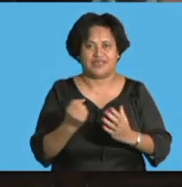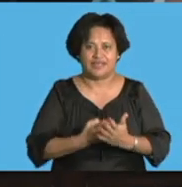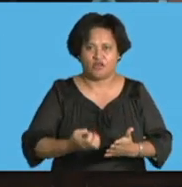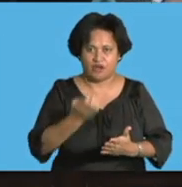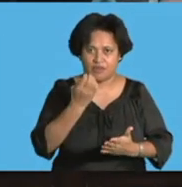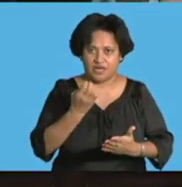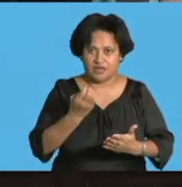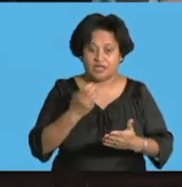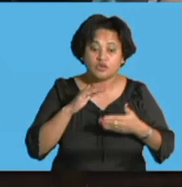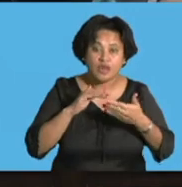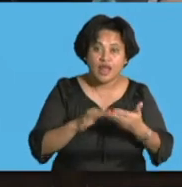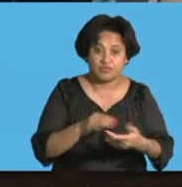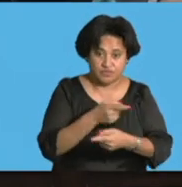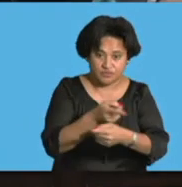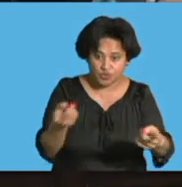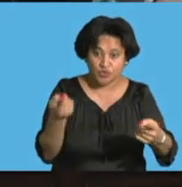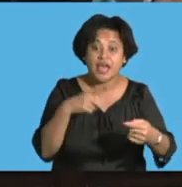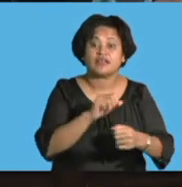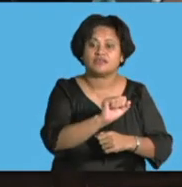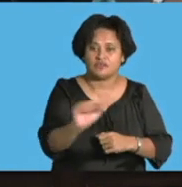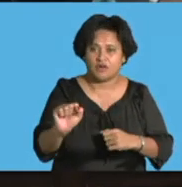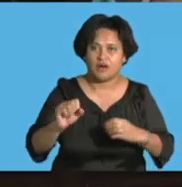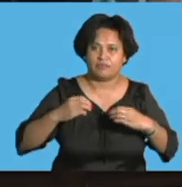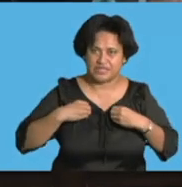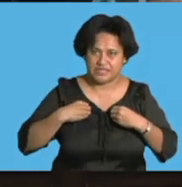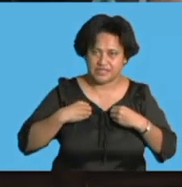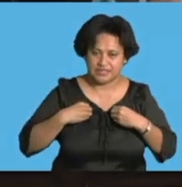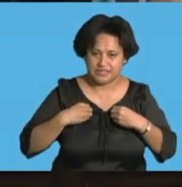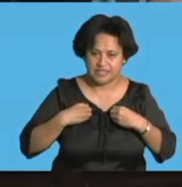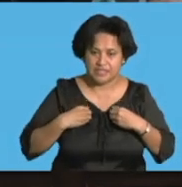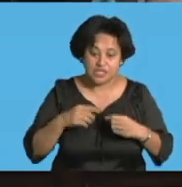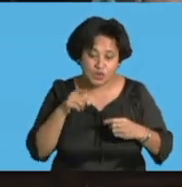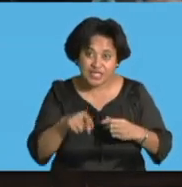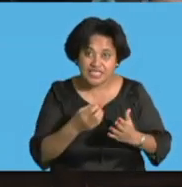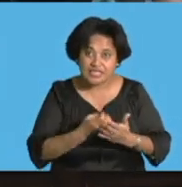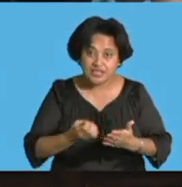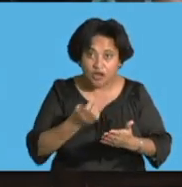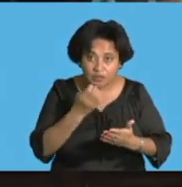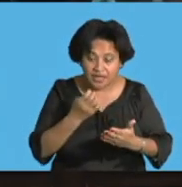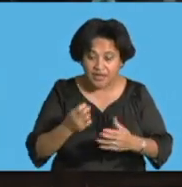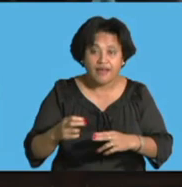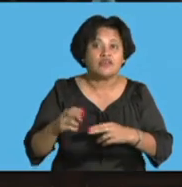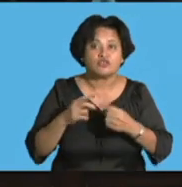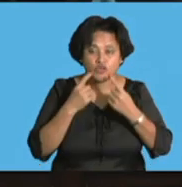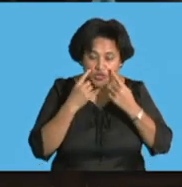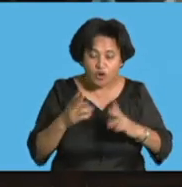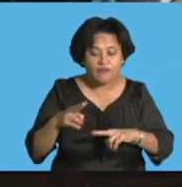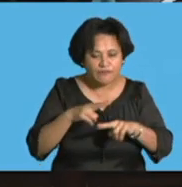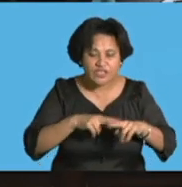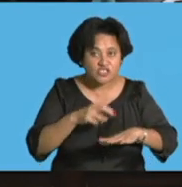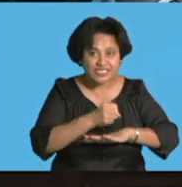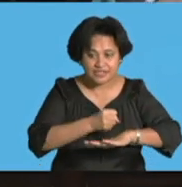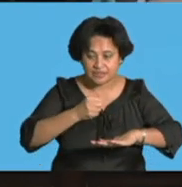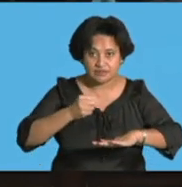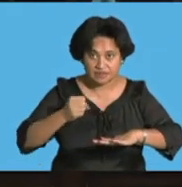businesses. This budget is a continuation of the Fijian government's commitment to the Fijian people, one